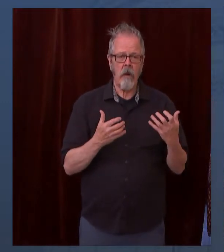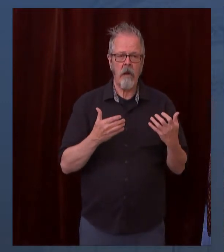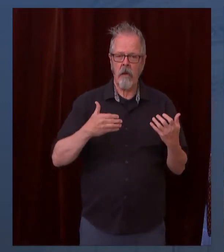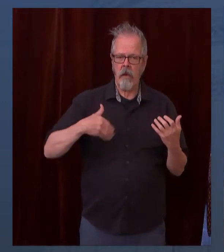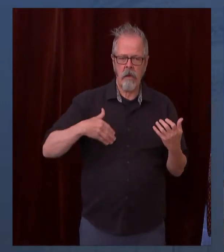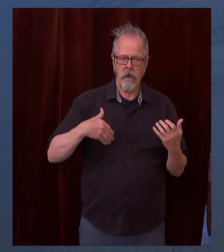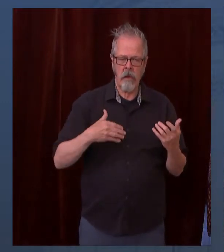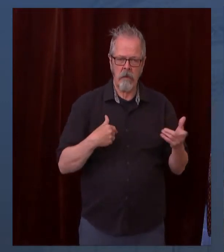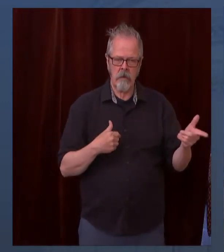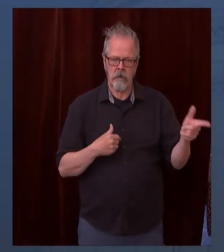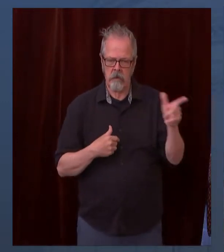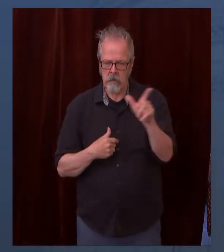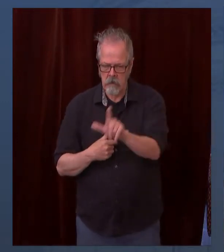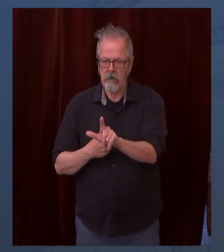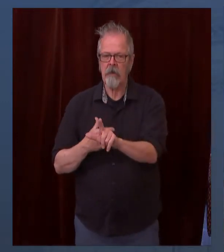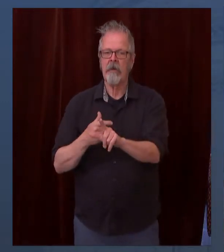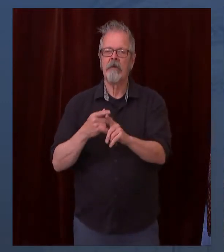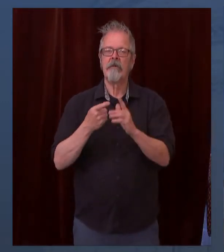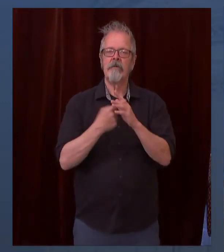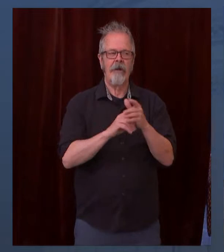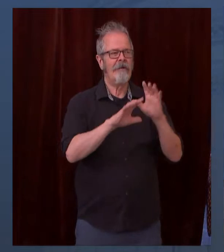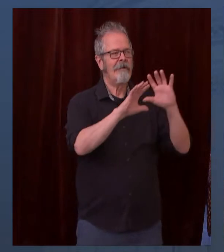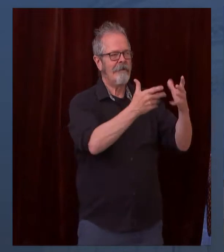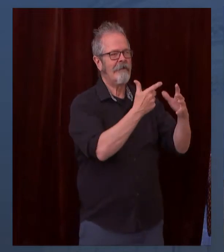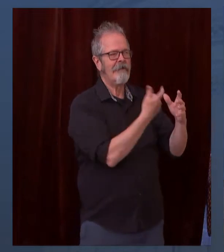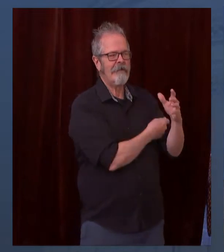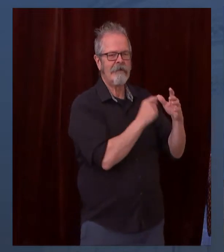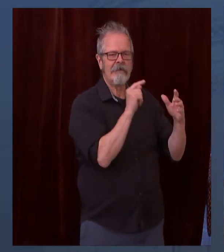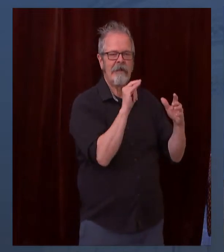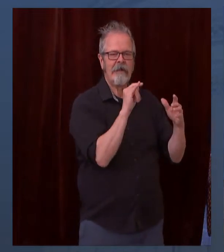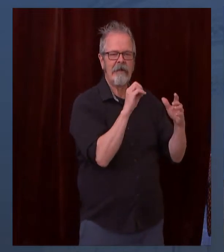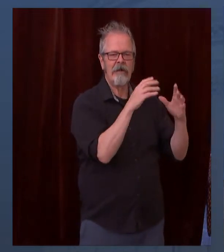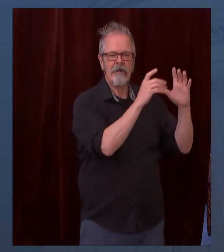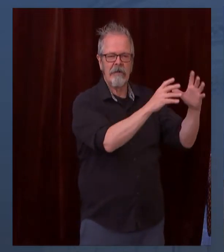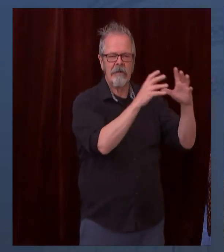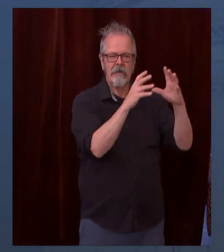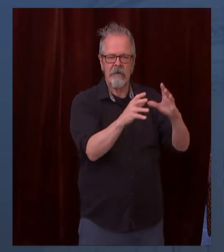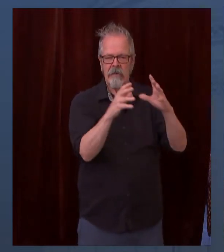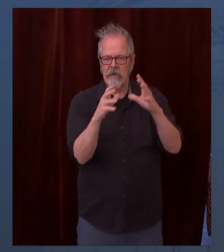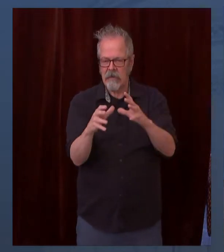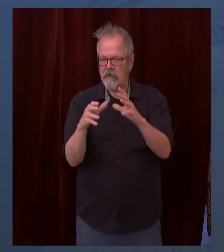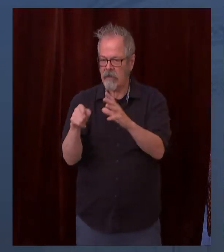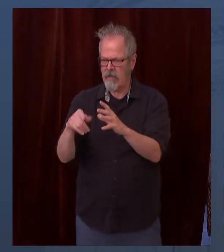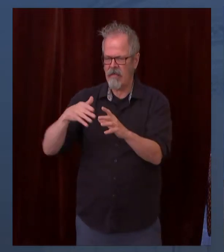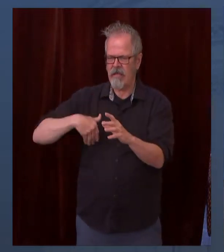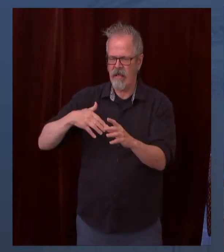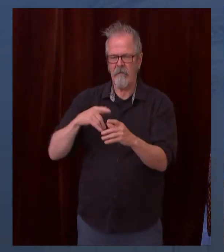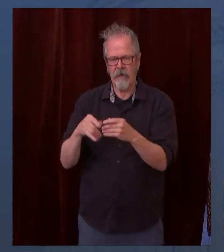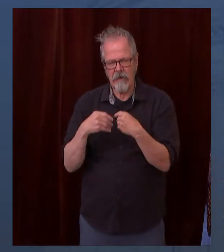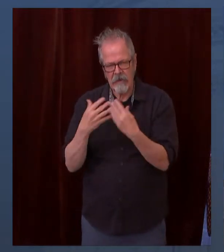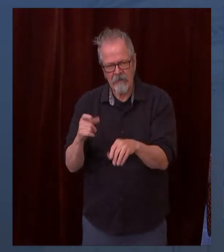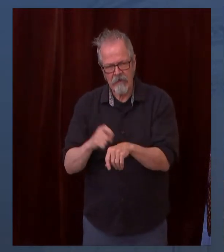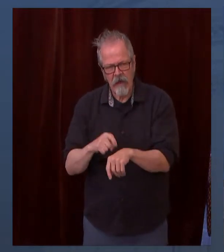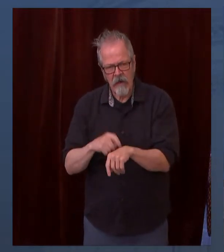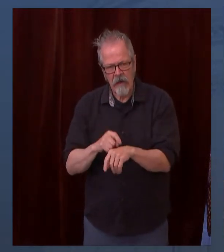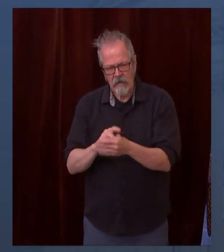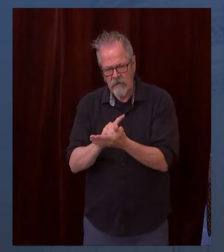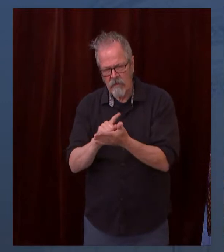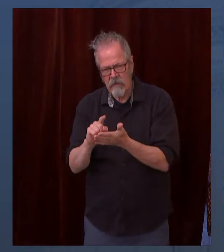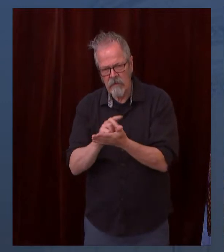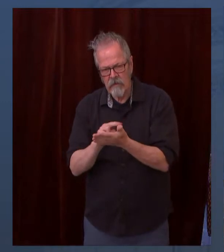vaccine. And while they're in the process, we can't expose them unnecessarily to getting